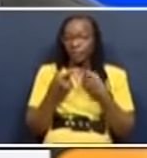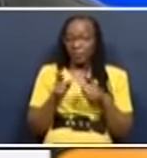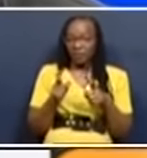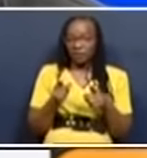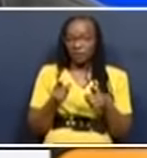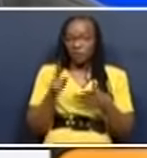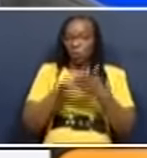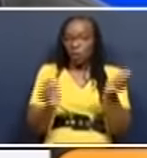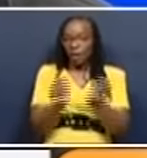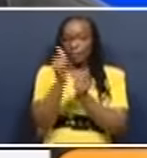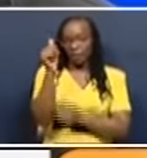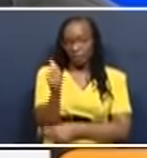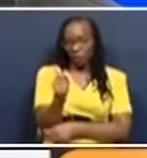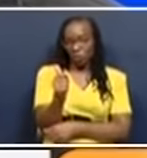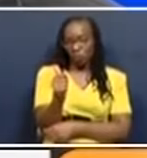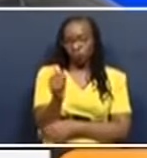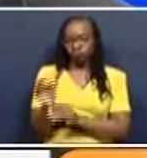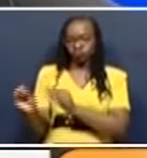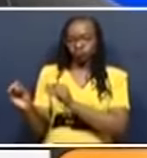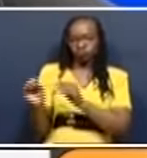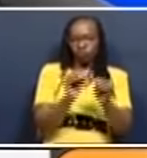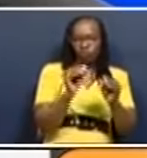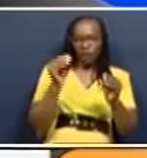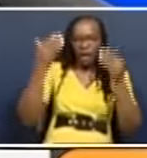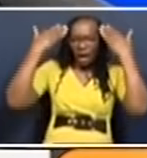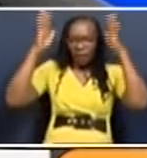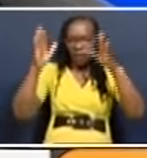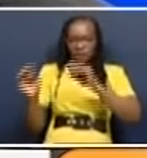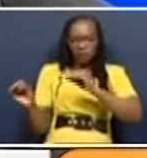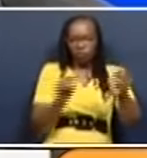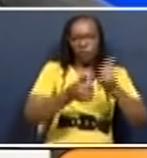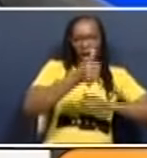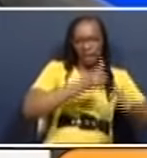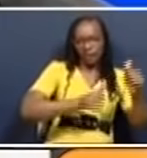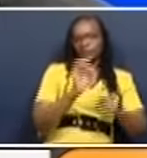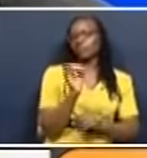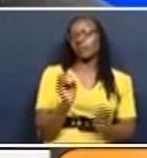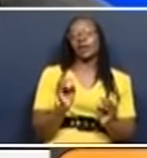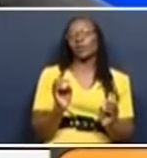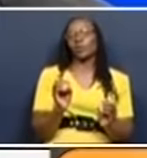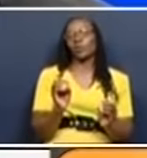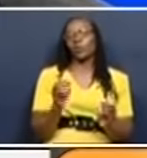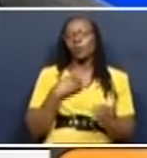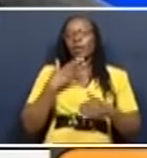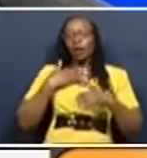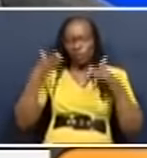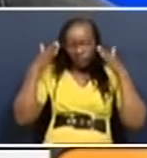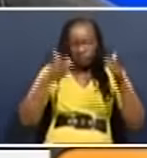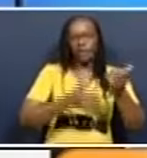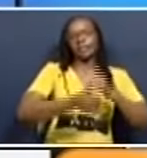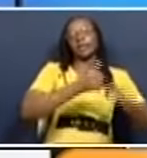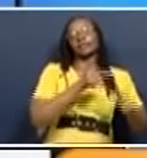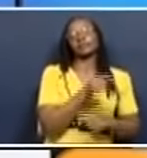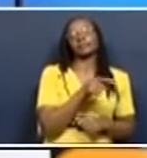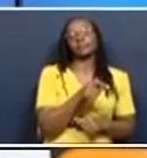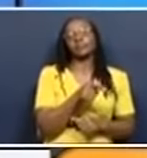has not happened is translating that awareness to action. And that's what we need to continue to follow up. Okay. Yes. Several people